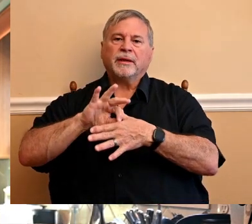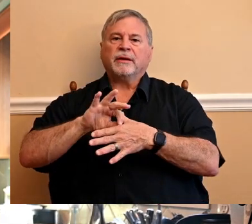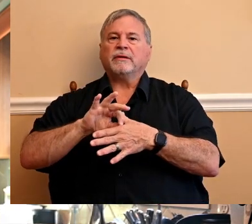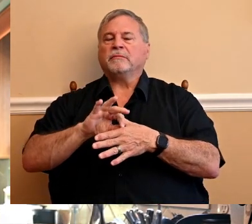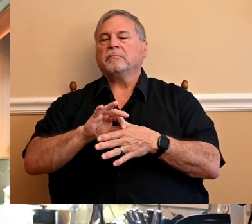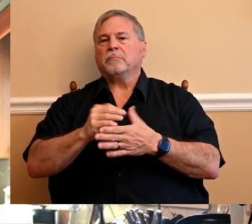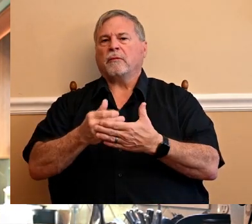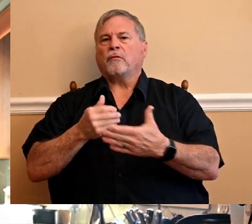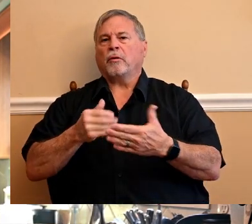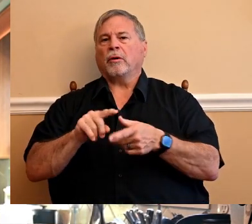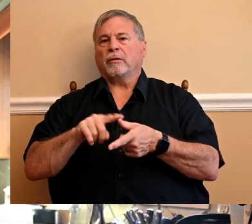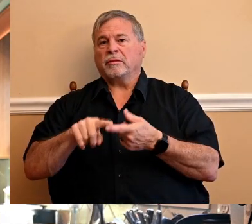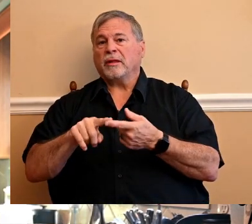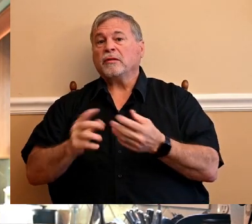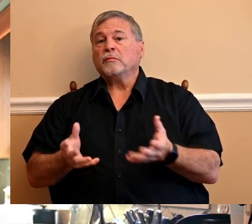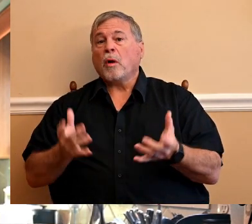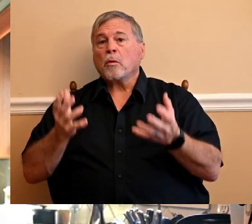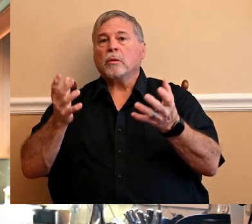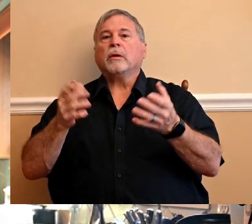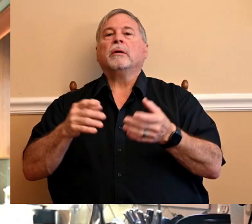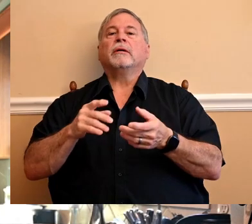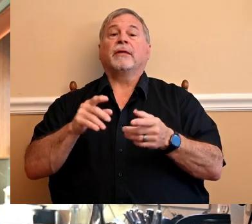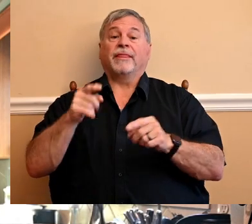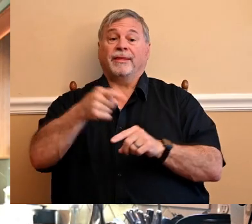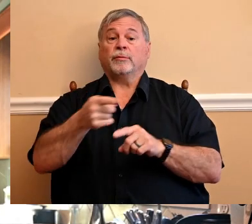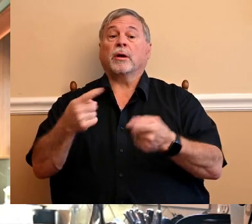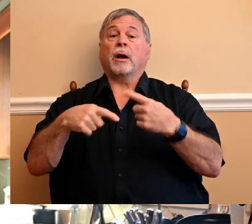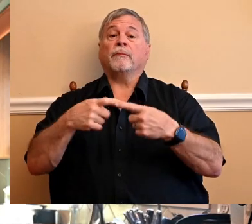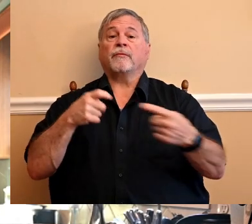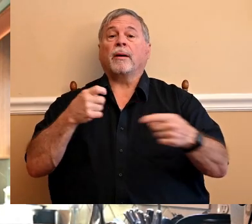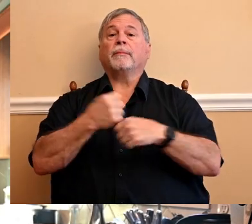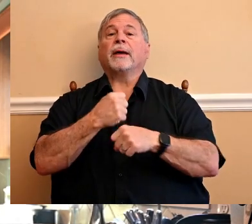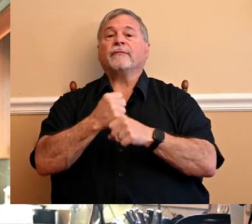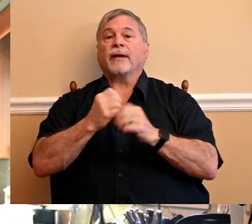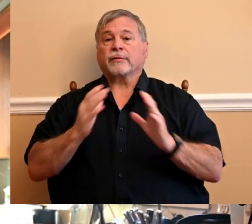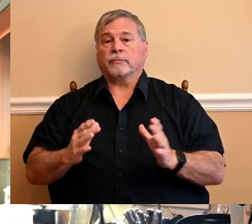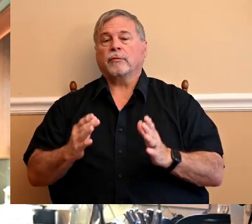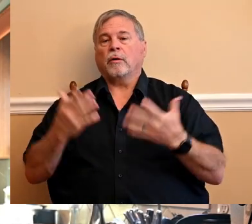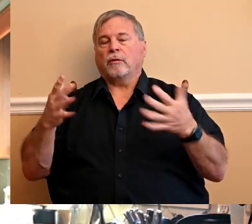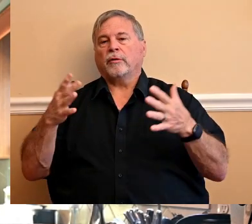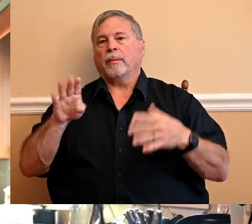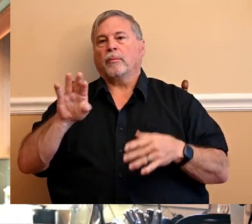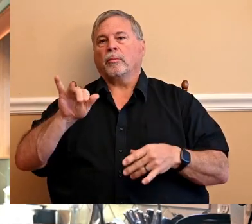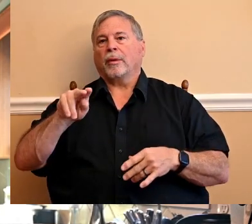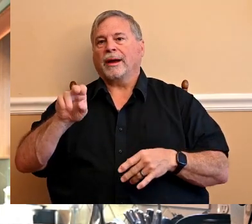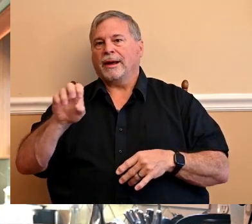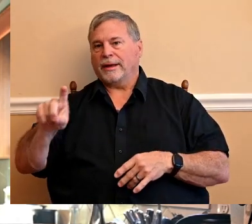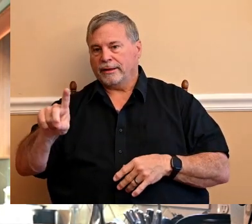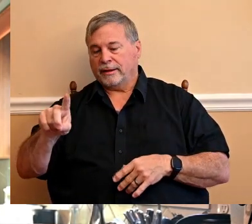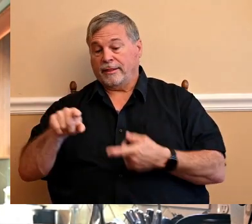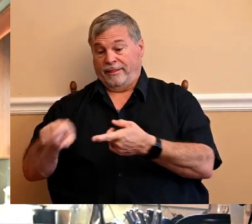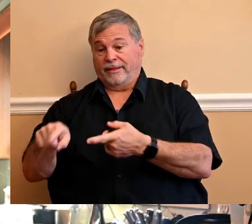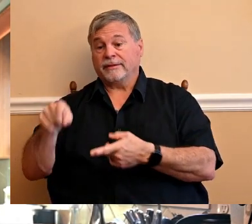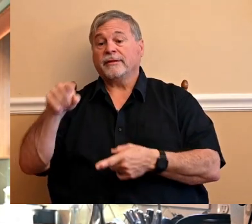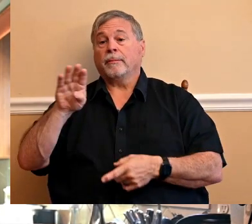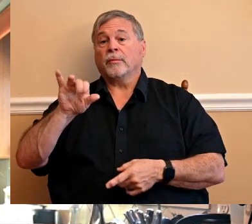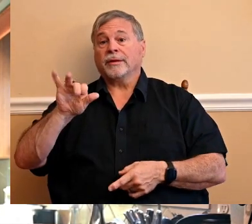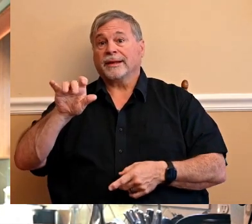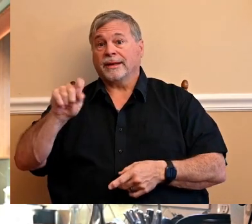this one is actually comes brined from the factory. So they take a brisket. This one happens to be about an 8-pound brisket.